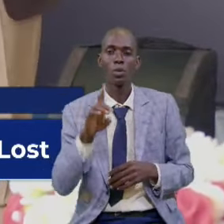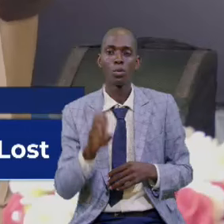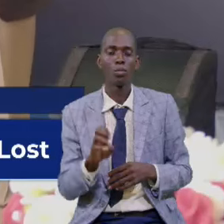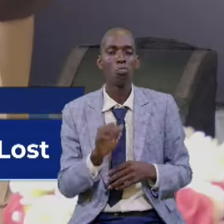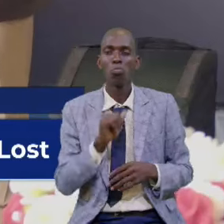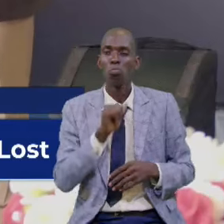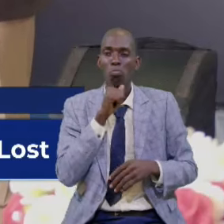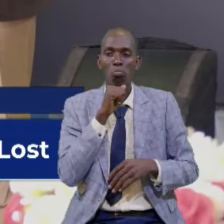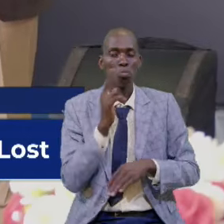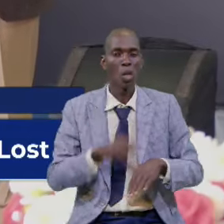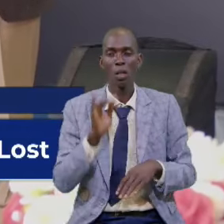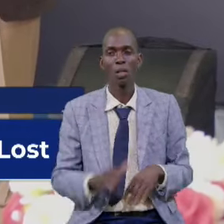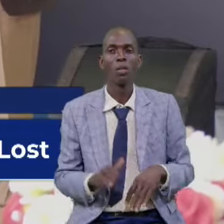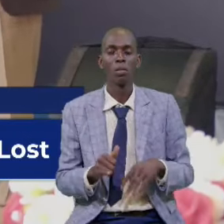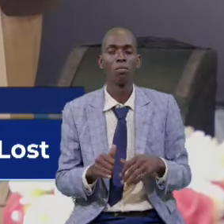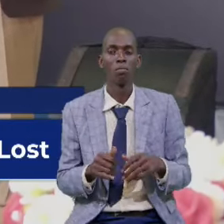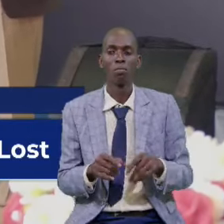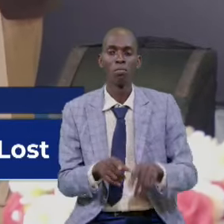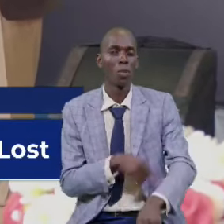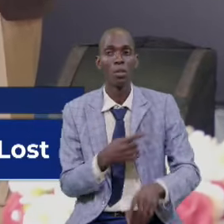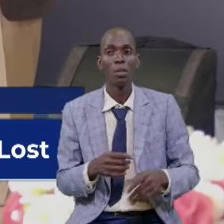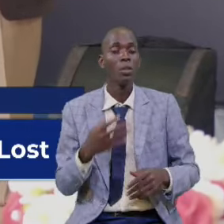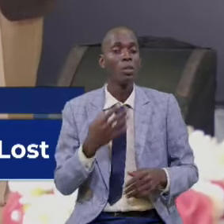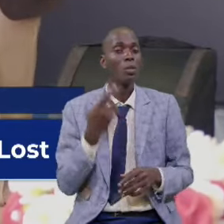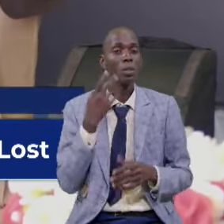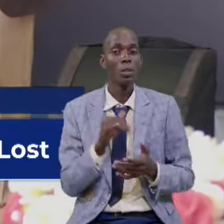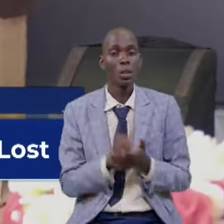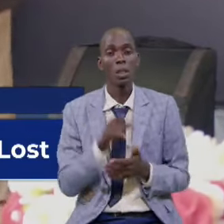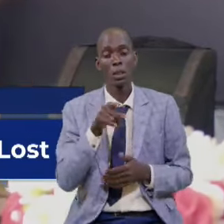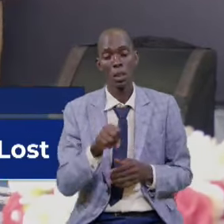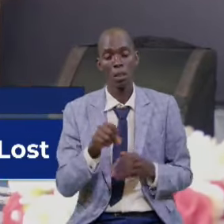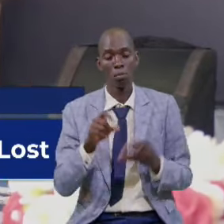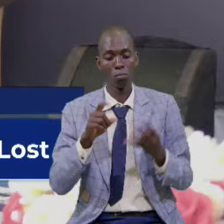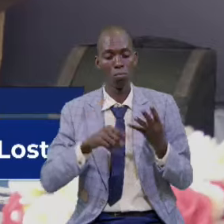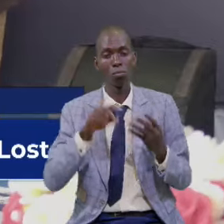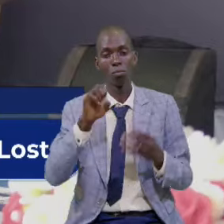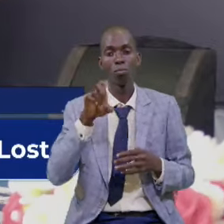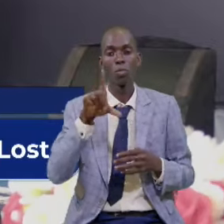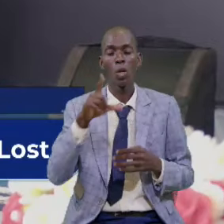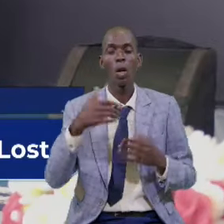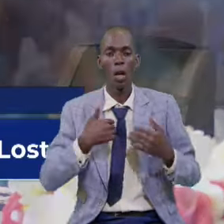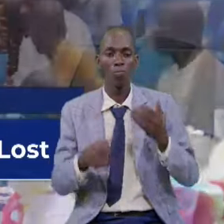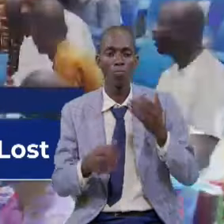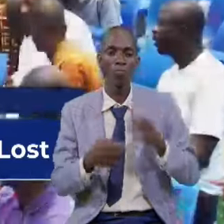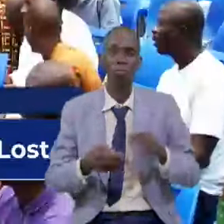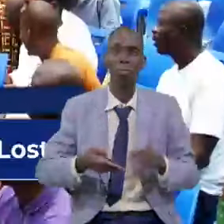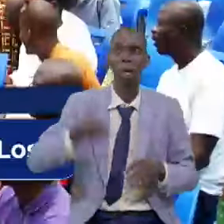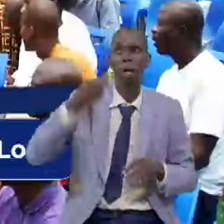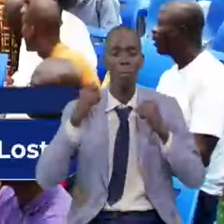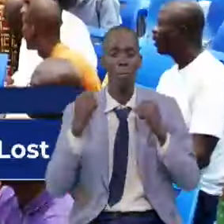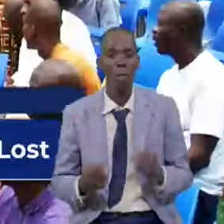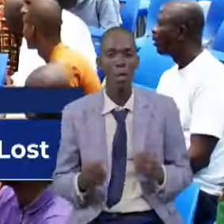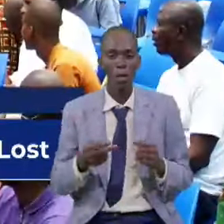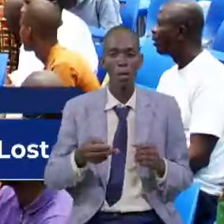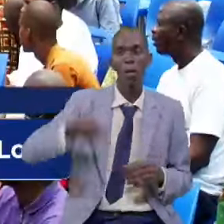Although he had superior authority, he had superior power, he had superior choice, and everybody looked at him, he